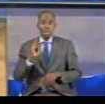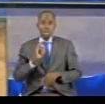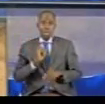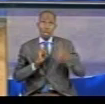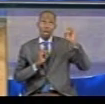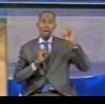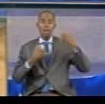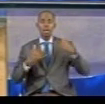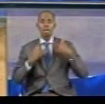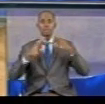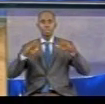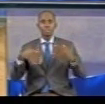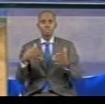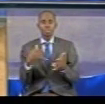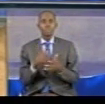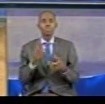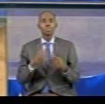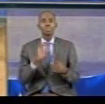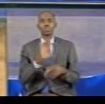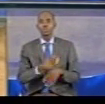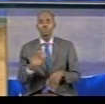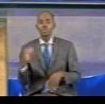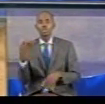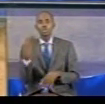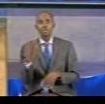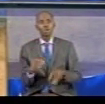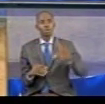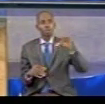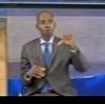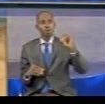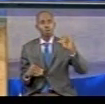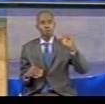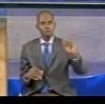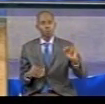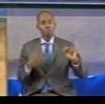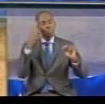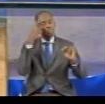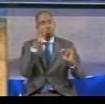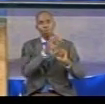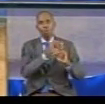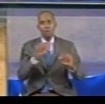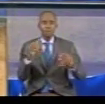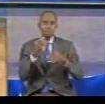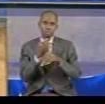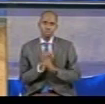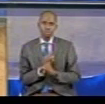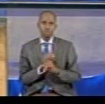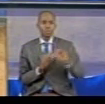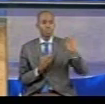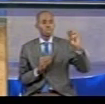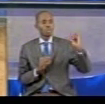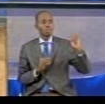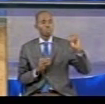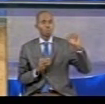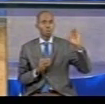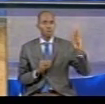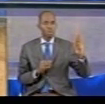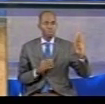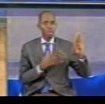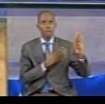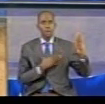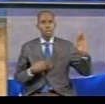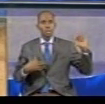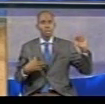unto the children of Lot for a possession. Moab and Ammon